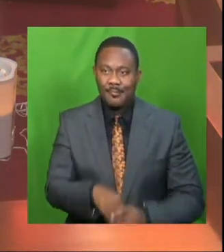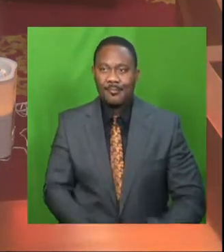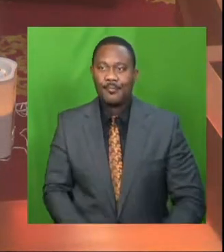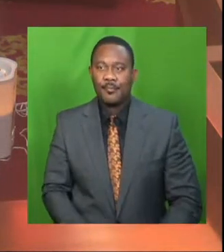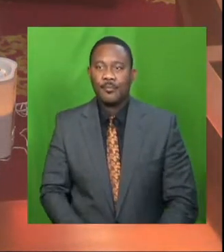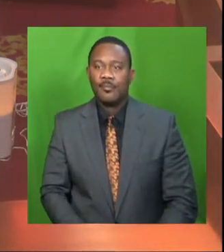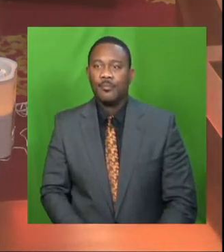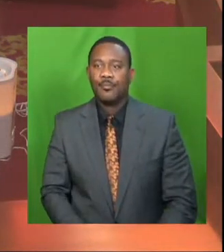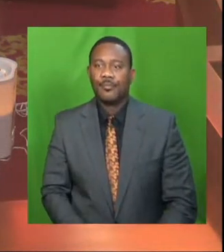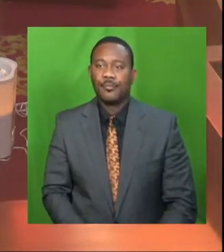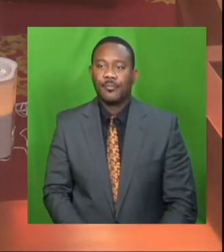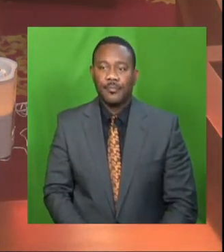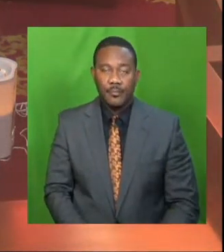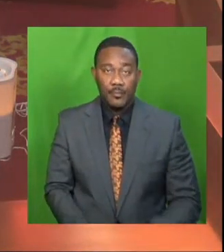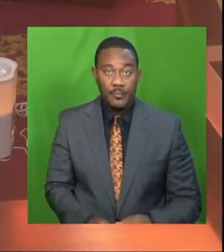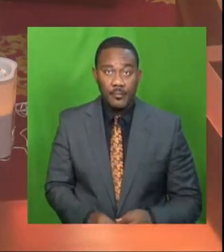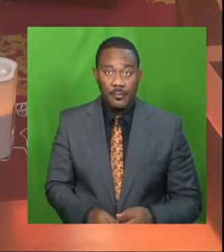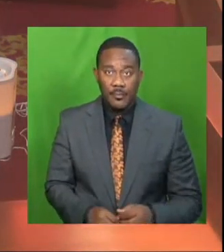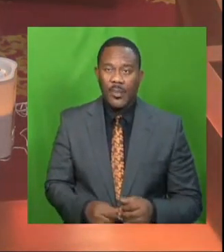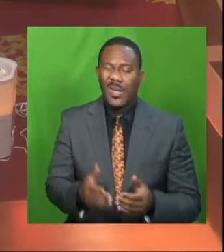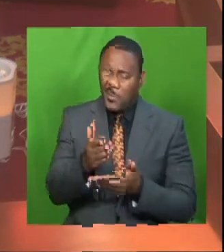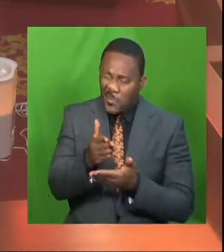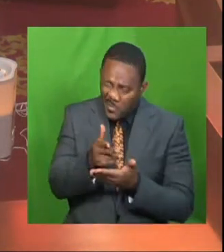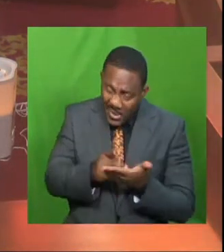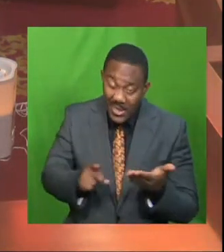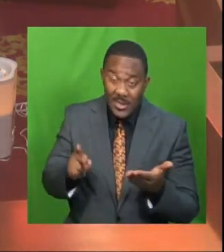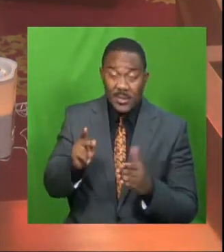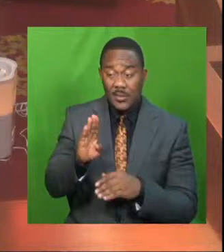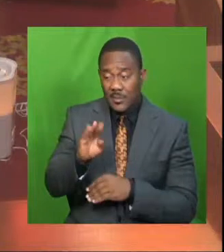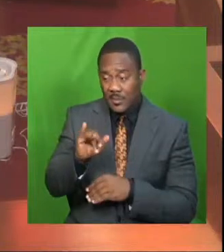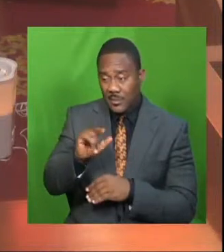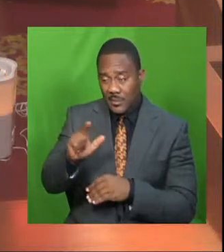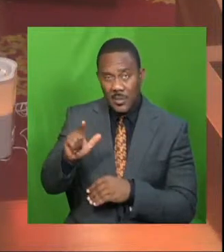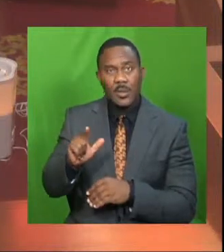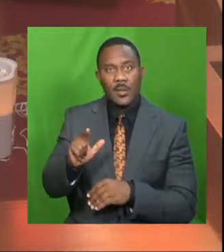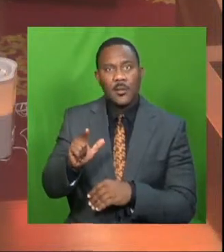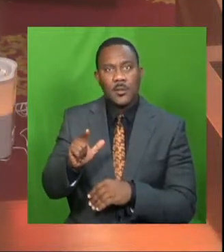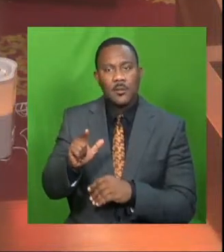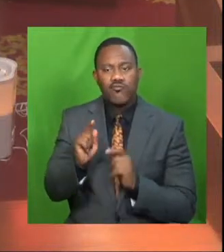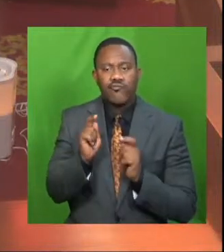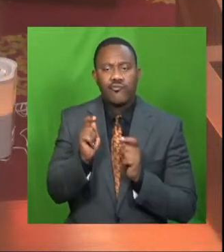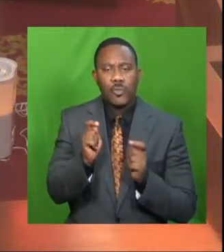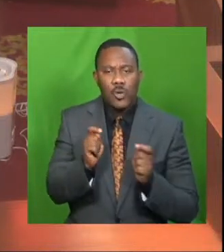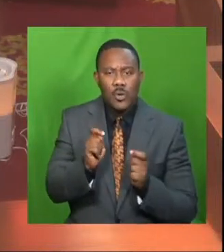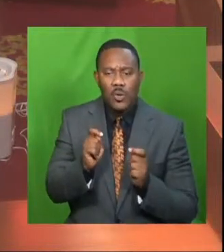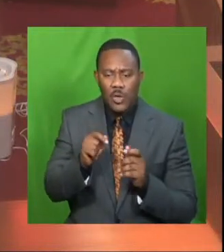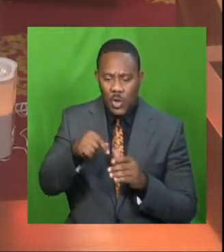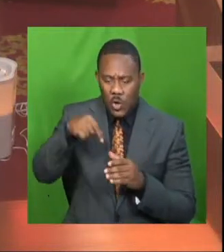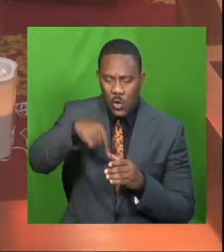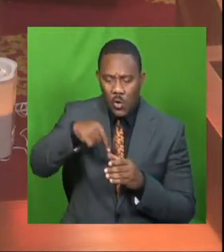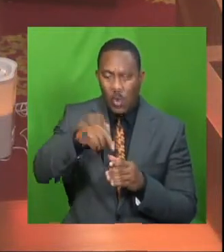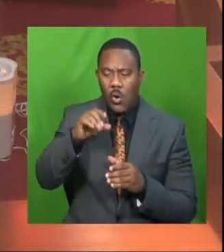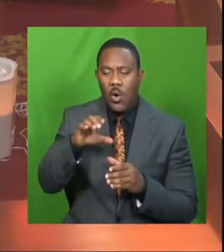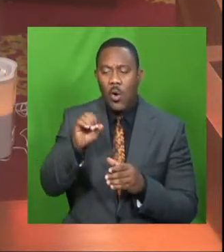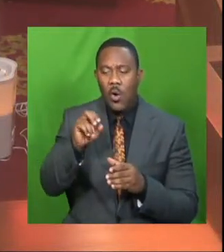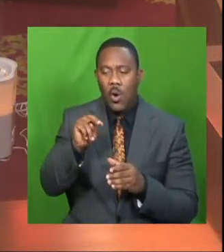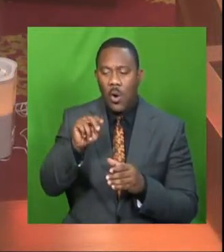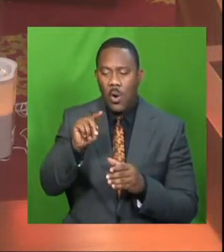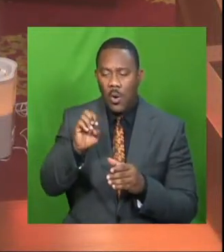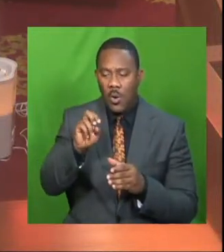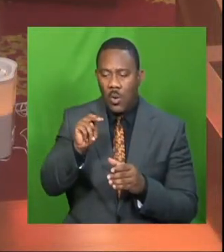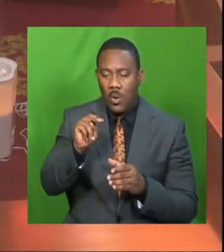my answer goes on to say that part of the bill deals with content regulation, which requires some agreement between the